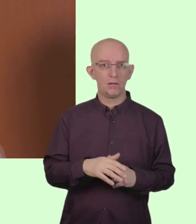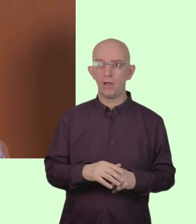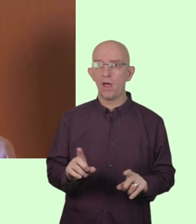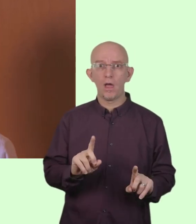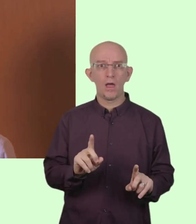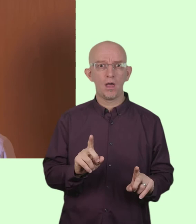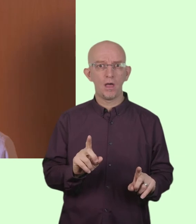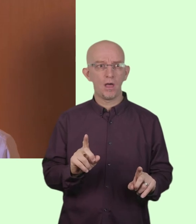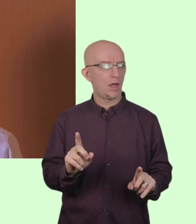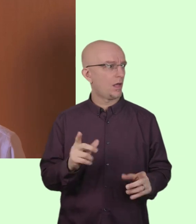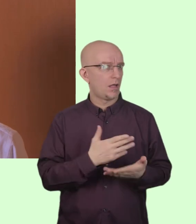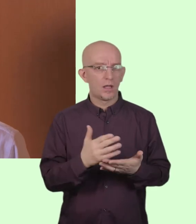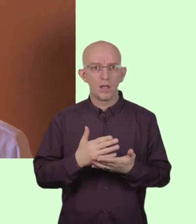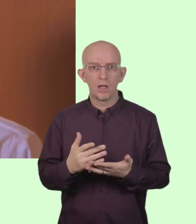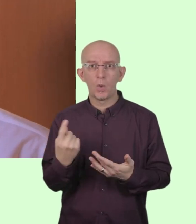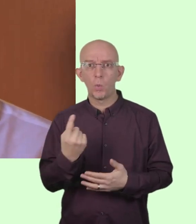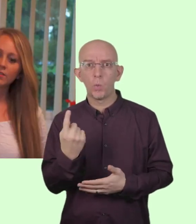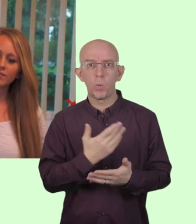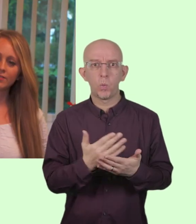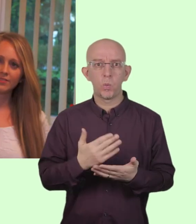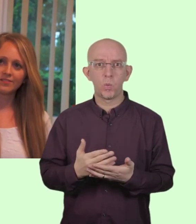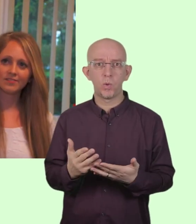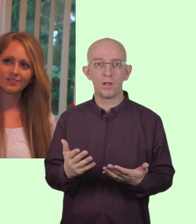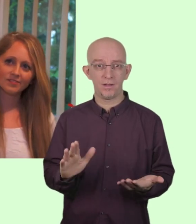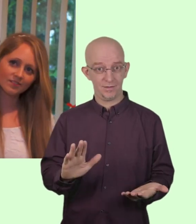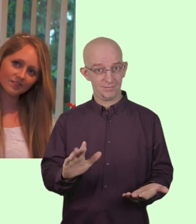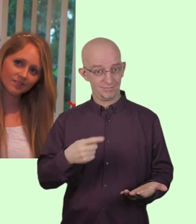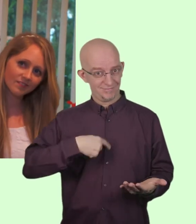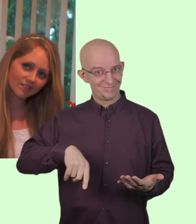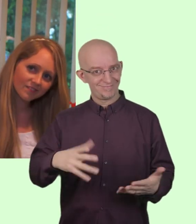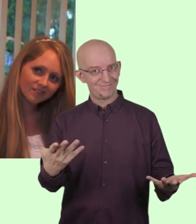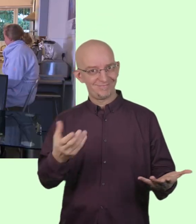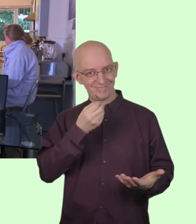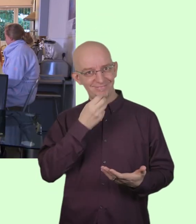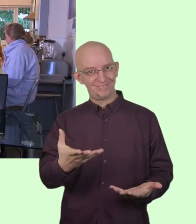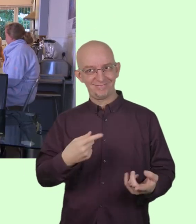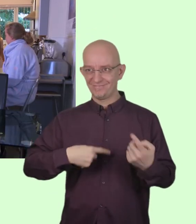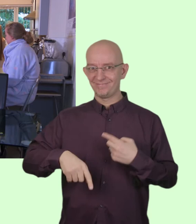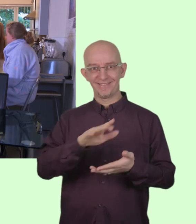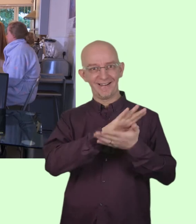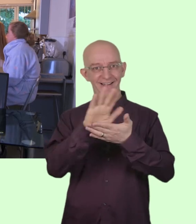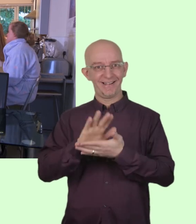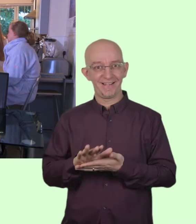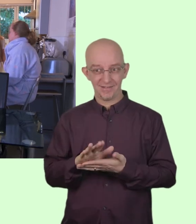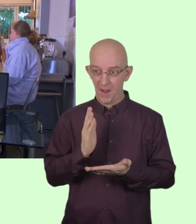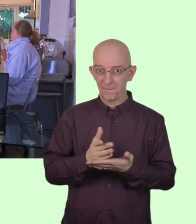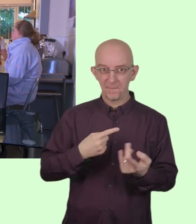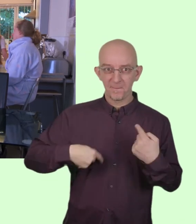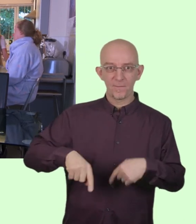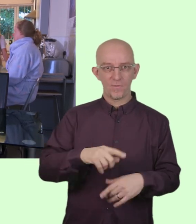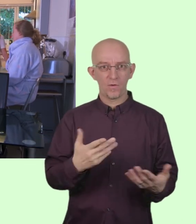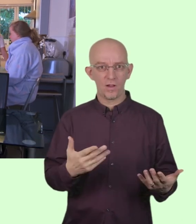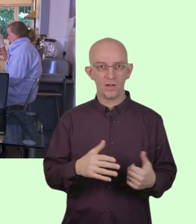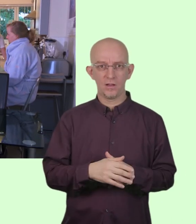What the hell? Who did this? We did. Isn't it beautiful? We all did. Who the hell are